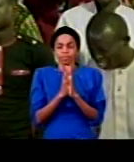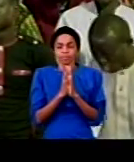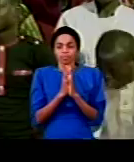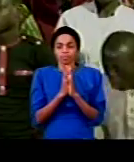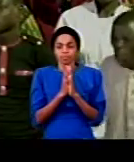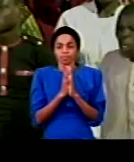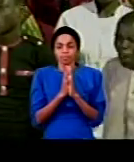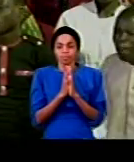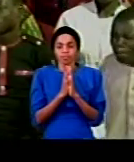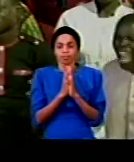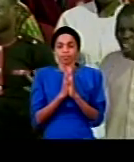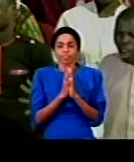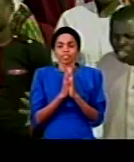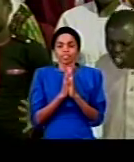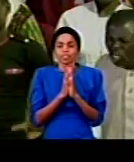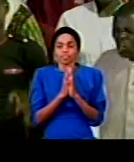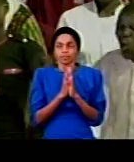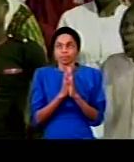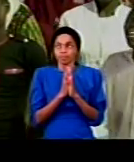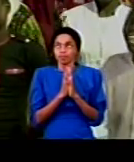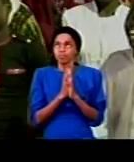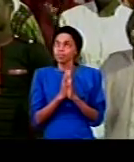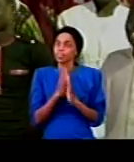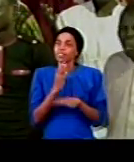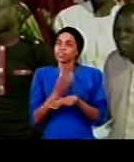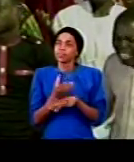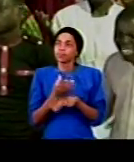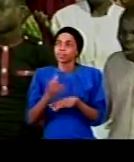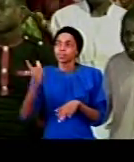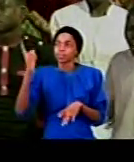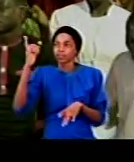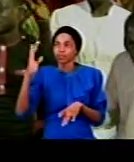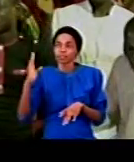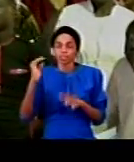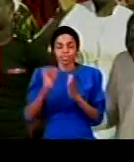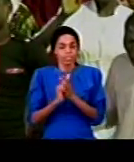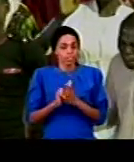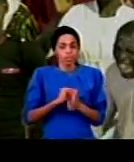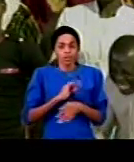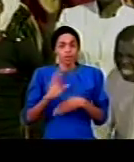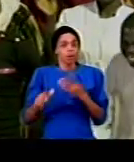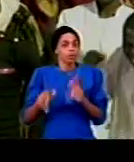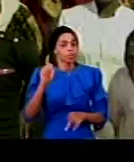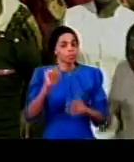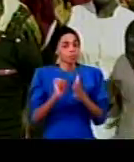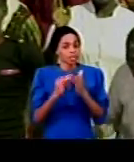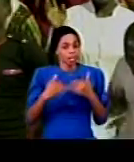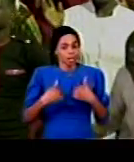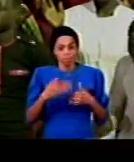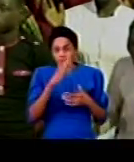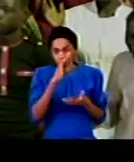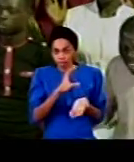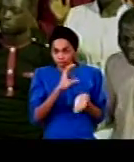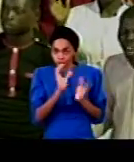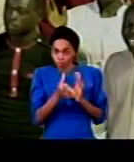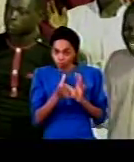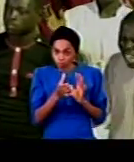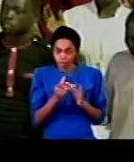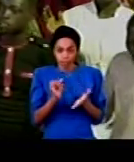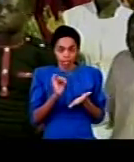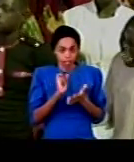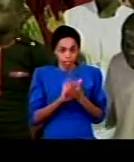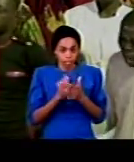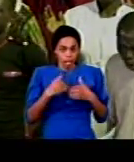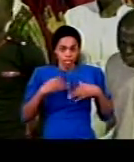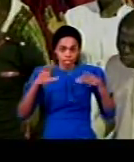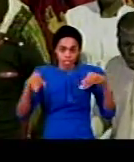converted. The Bible says, all that the Father giveth me shall come to me, and him that cometh to me I will in